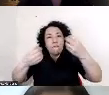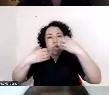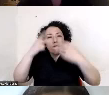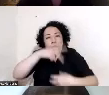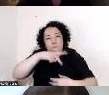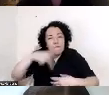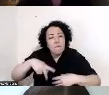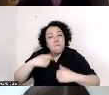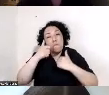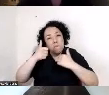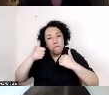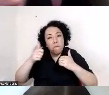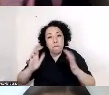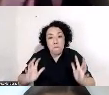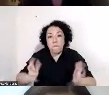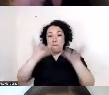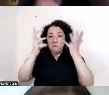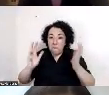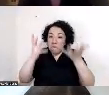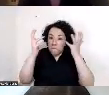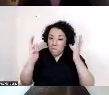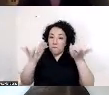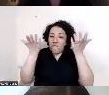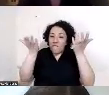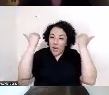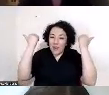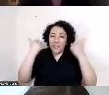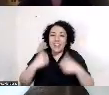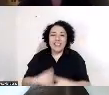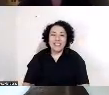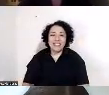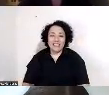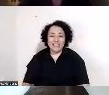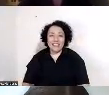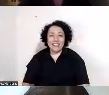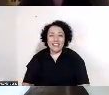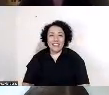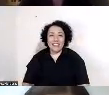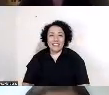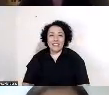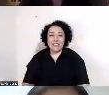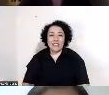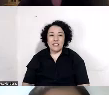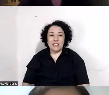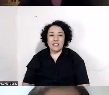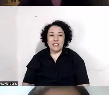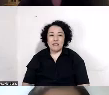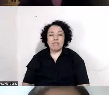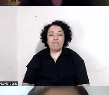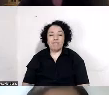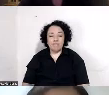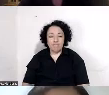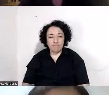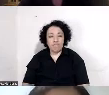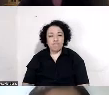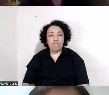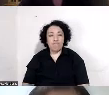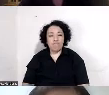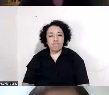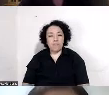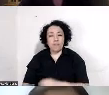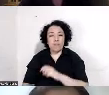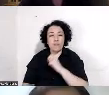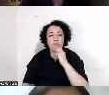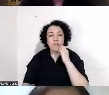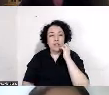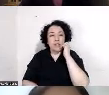funciona. Schools should be places for talent development, and all students, including those with disabilities,